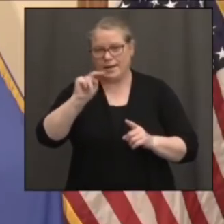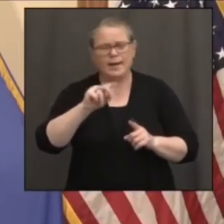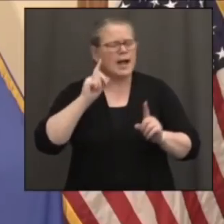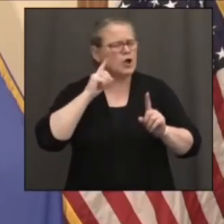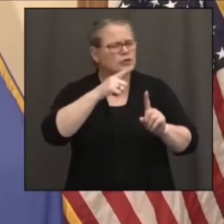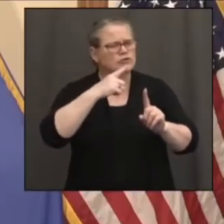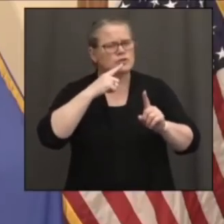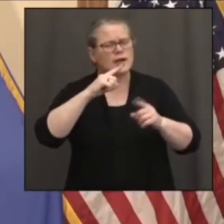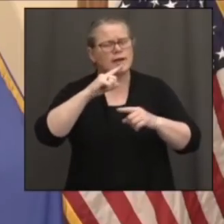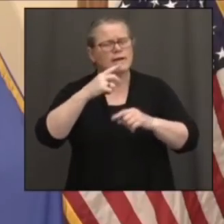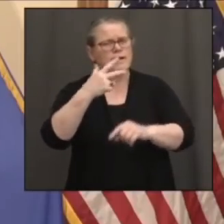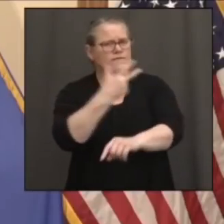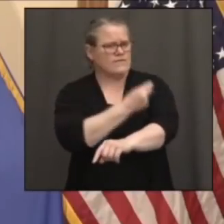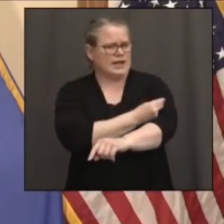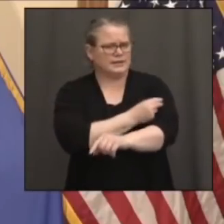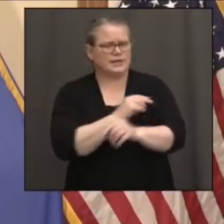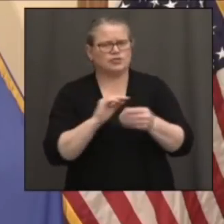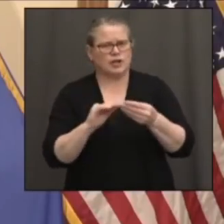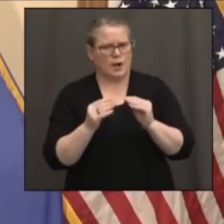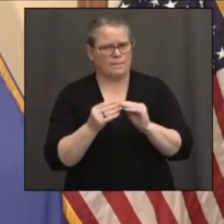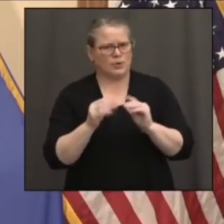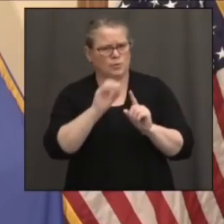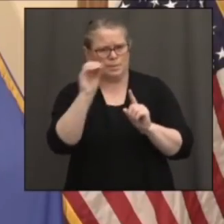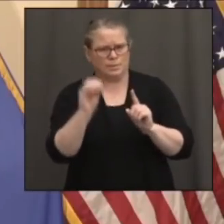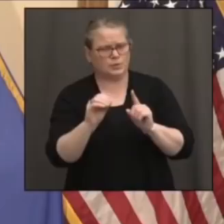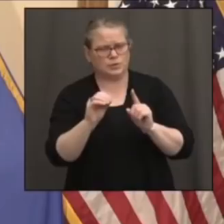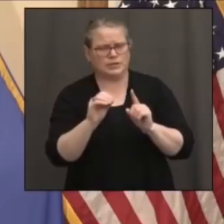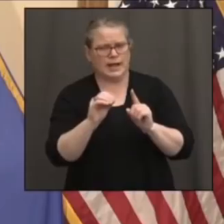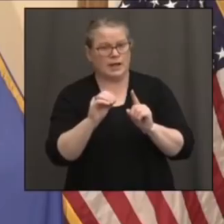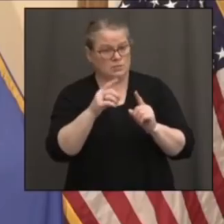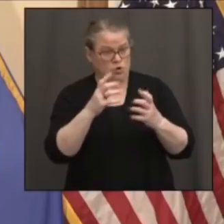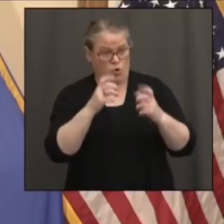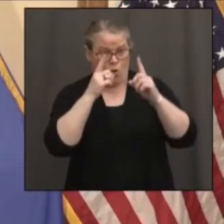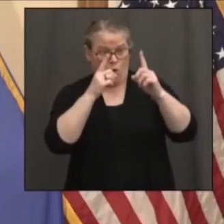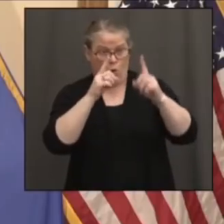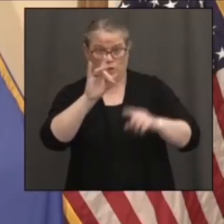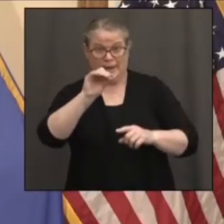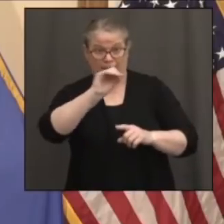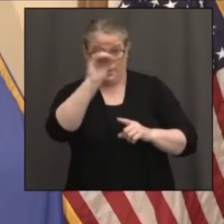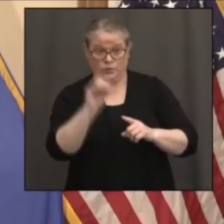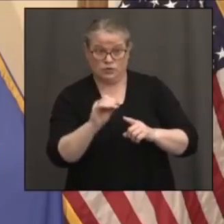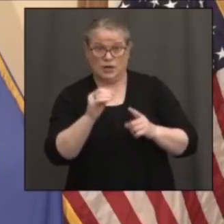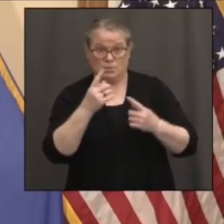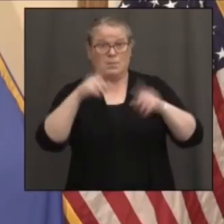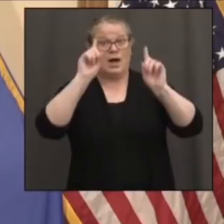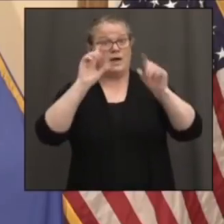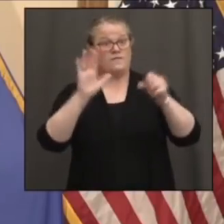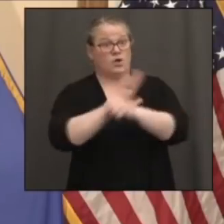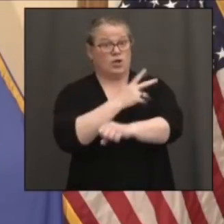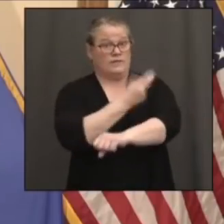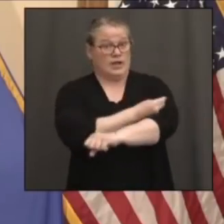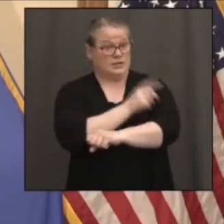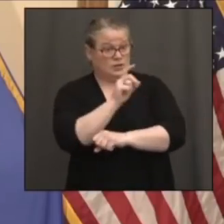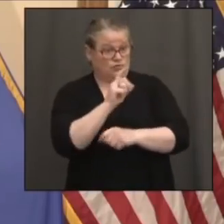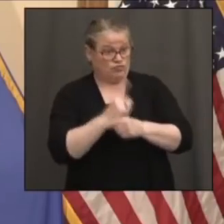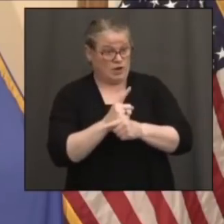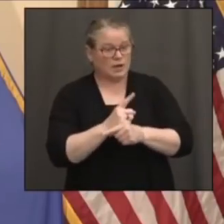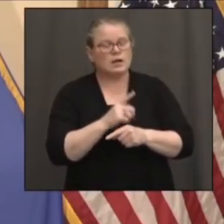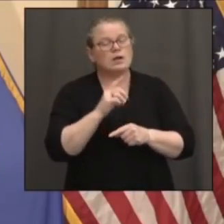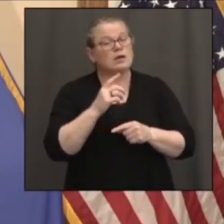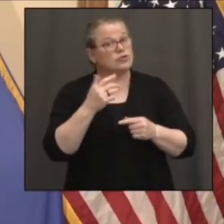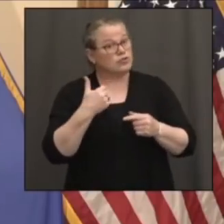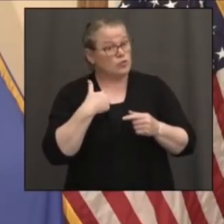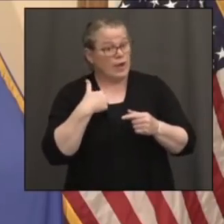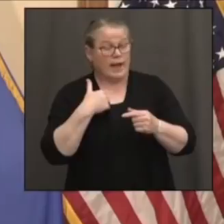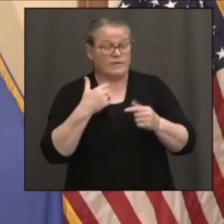vaccination rate. Is that, does the state have a new goal in terms of what you would like to see and what you would think would qualify as herd